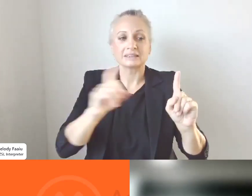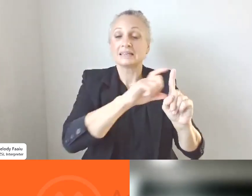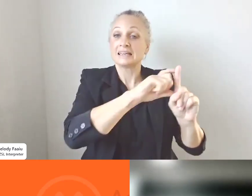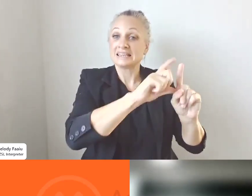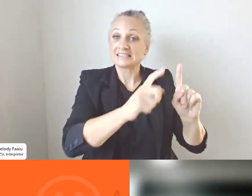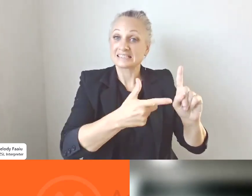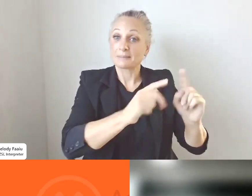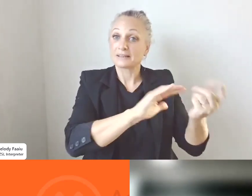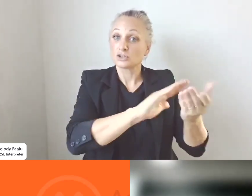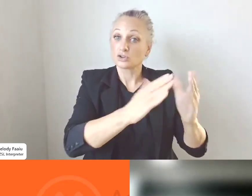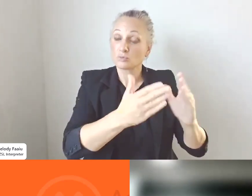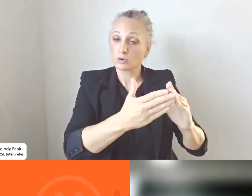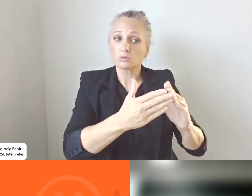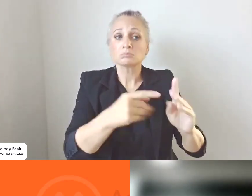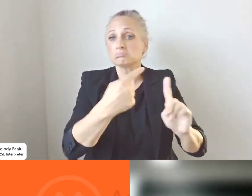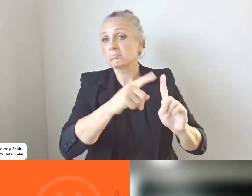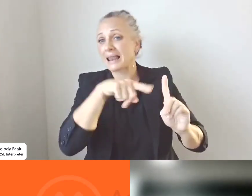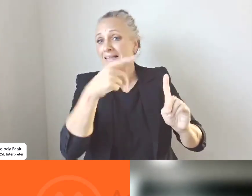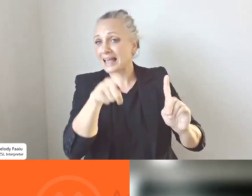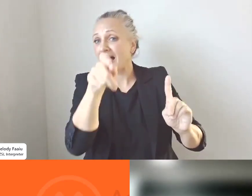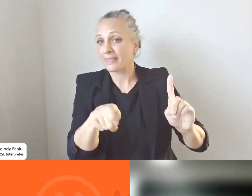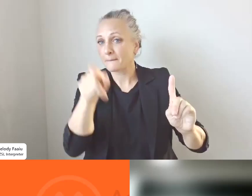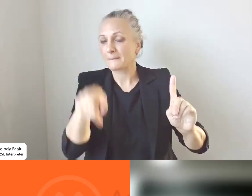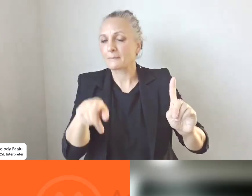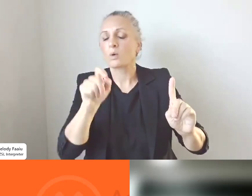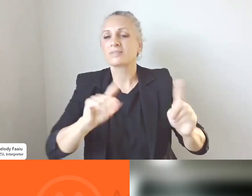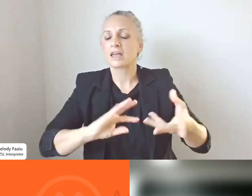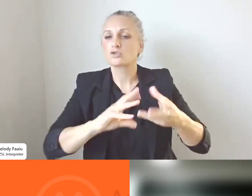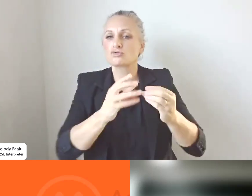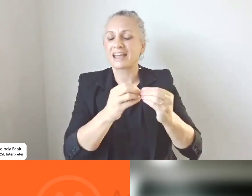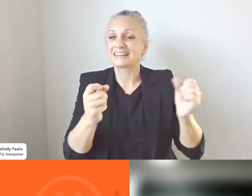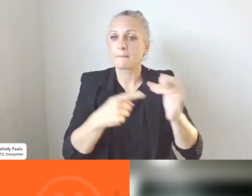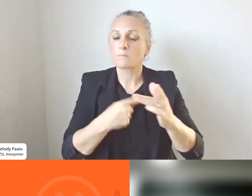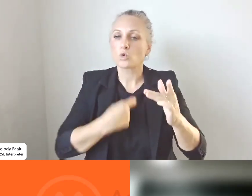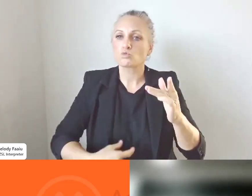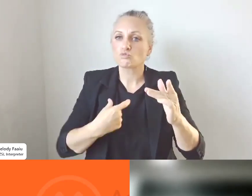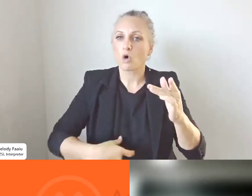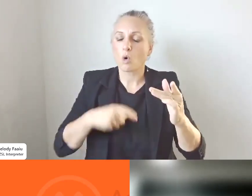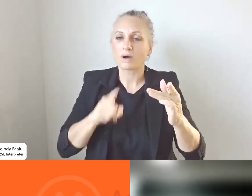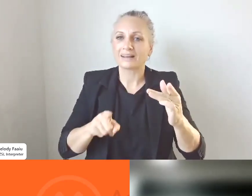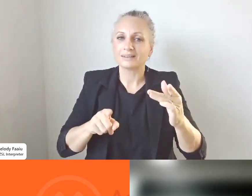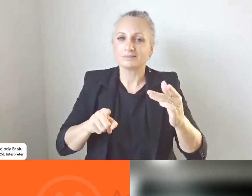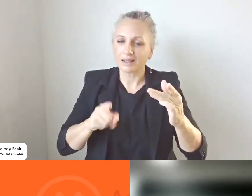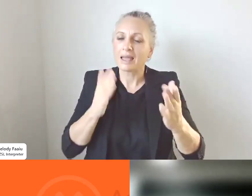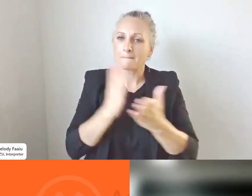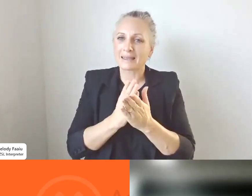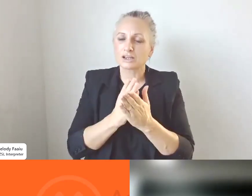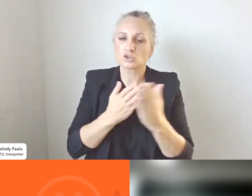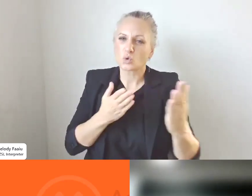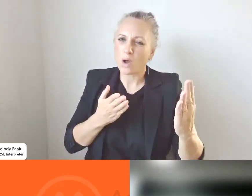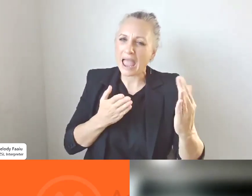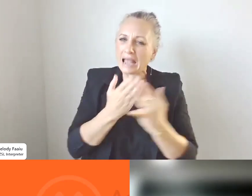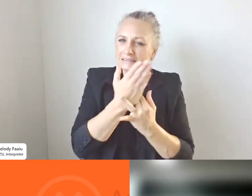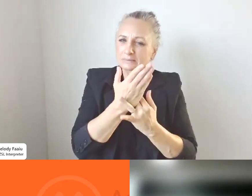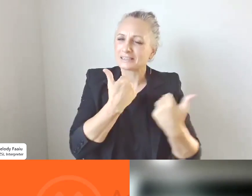others who play an important role in creating accessibility for our community to drive real and meaningful